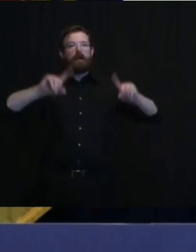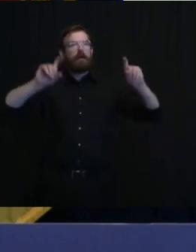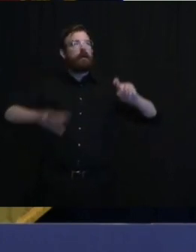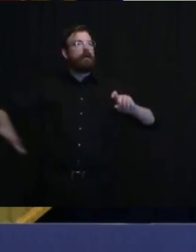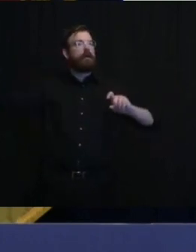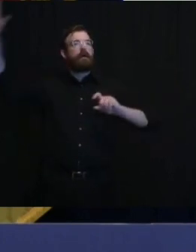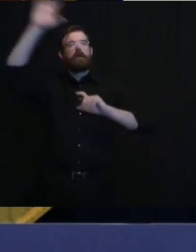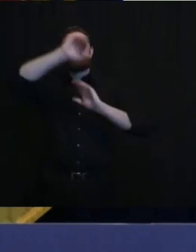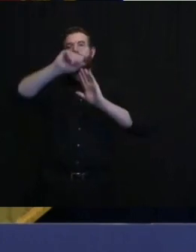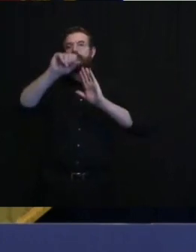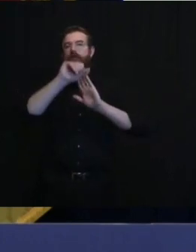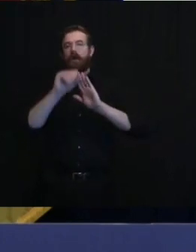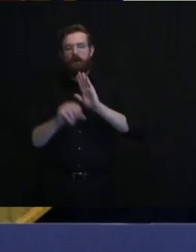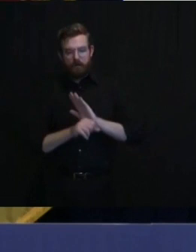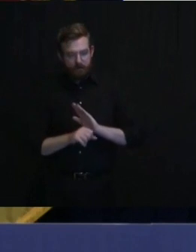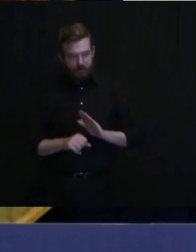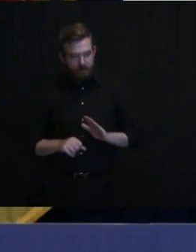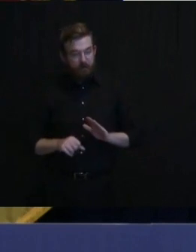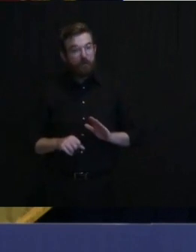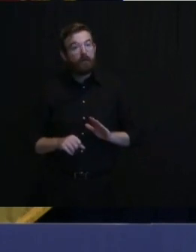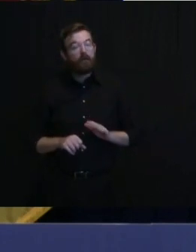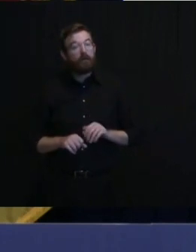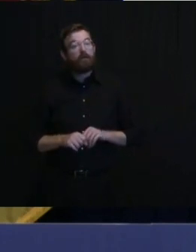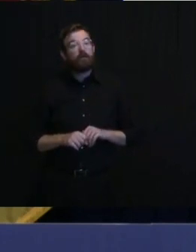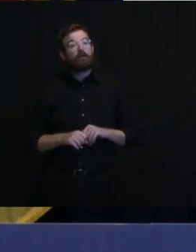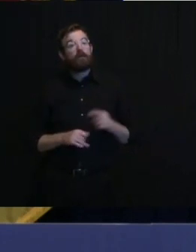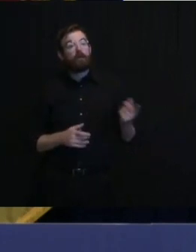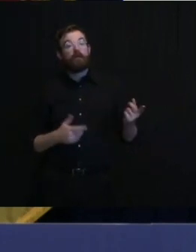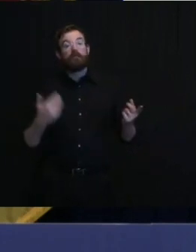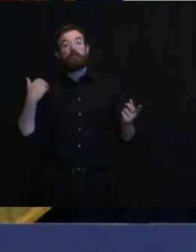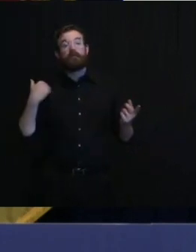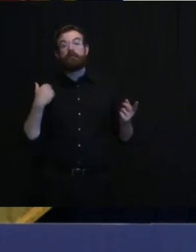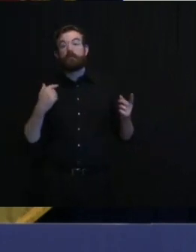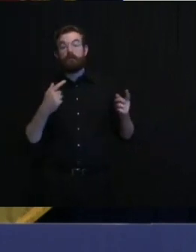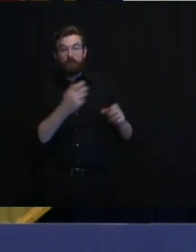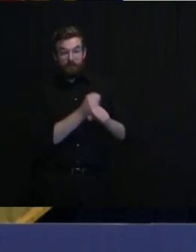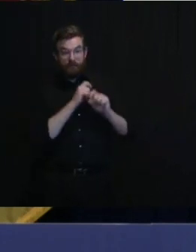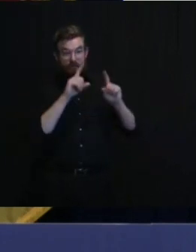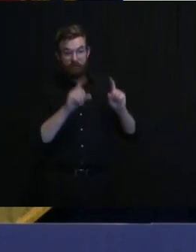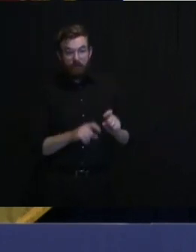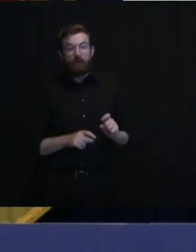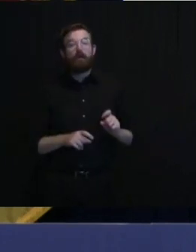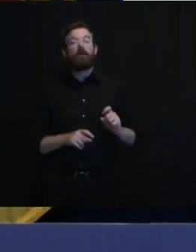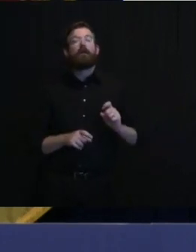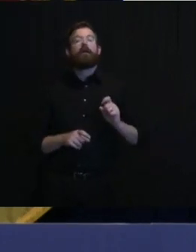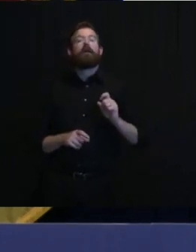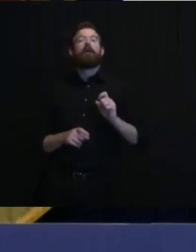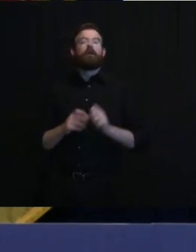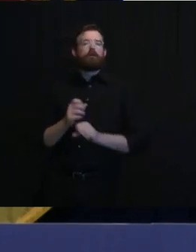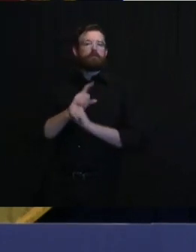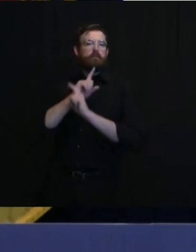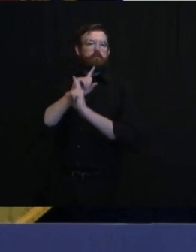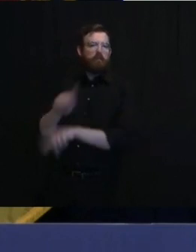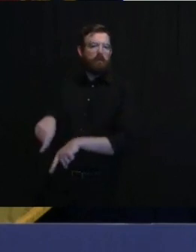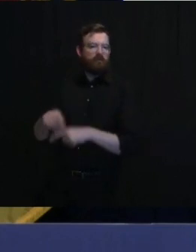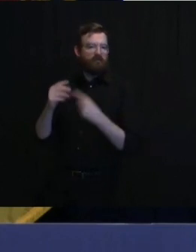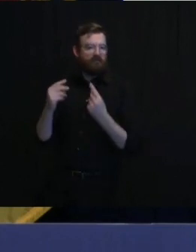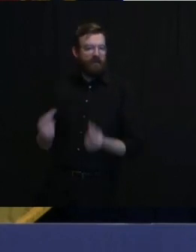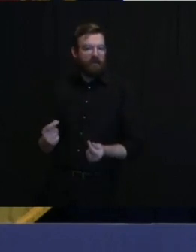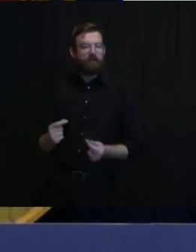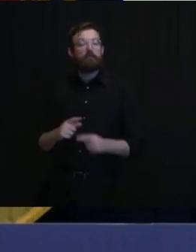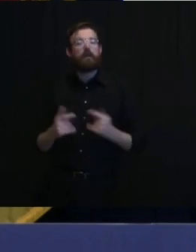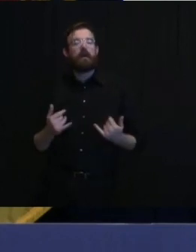no. We haven't done this in a while, Judy and Mahan, but we may want to come back and refresh folks with, for instance, the